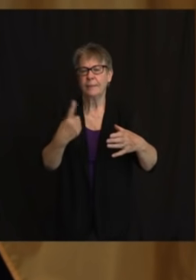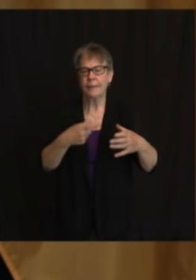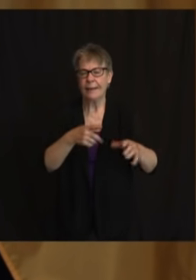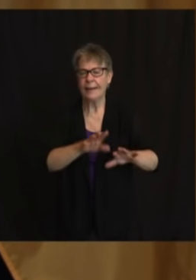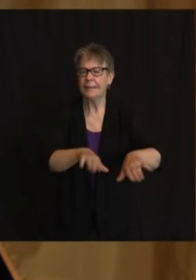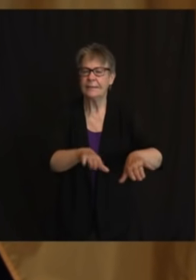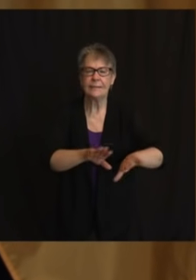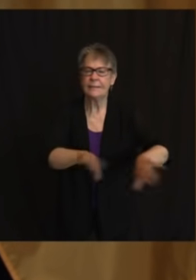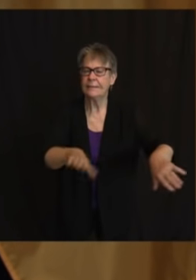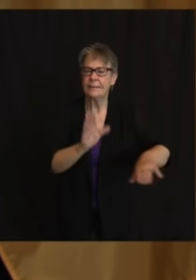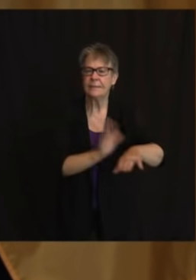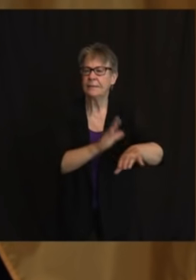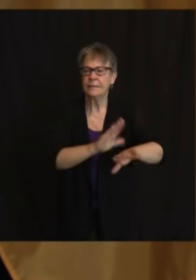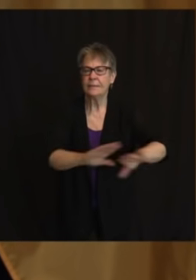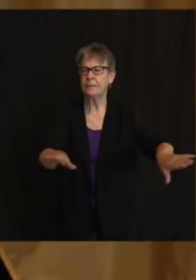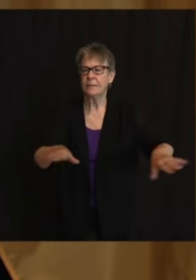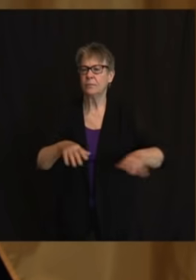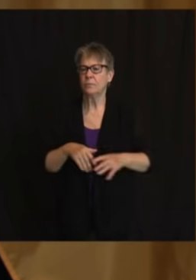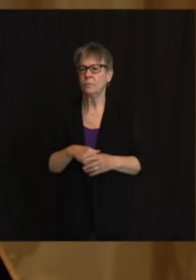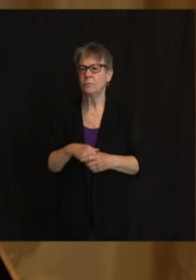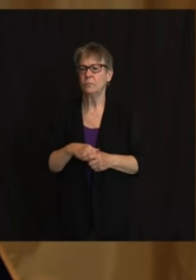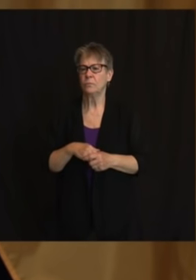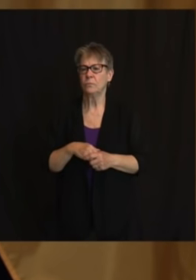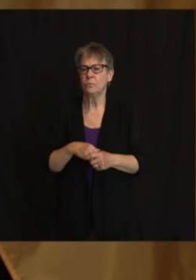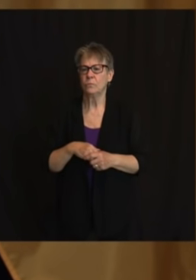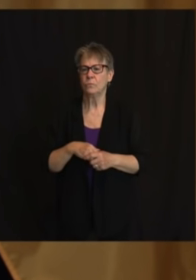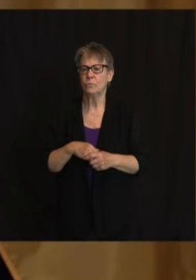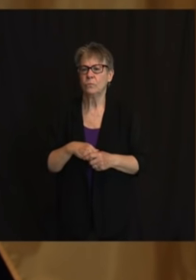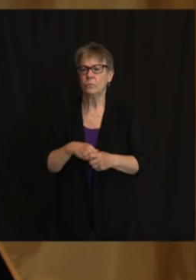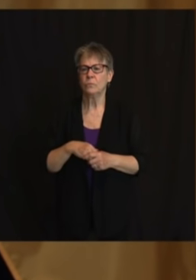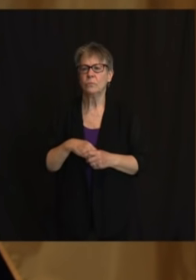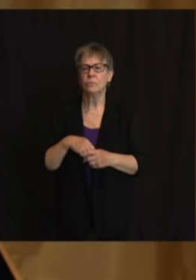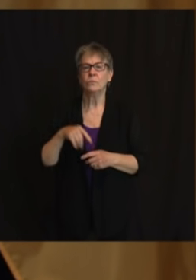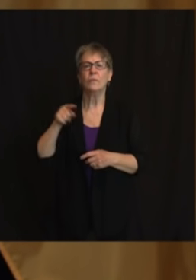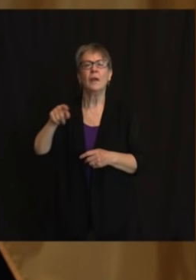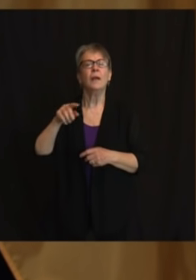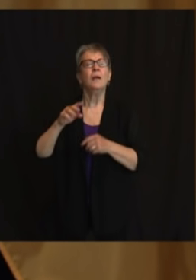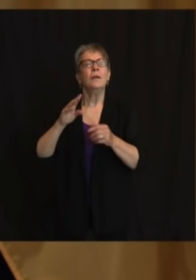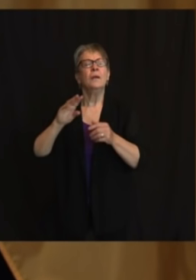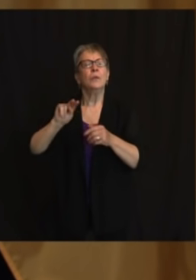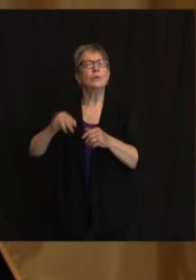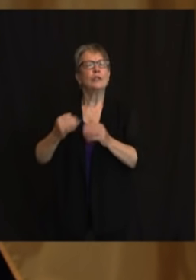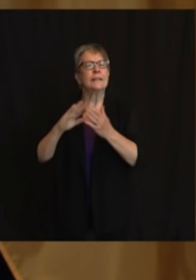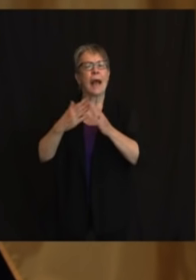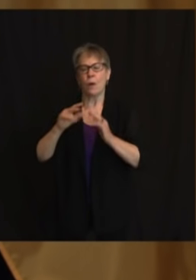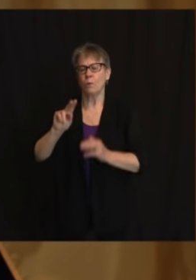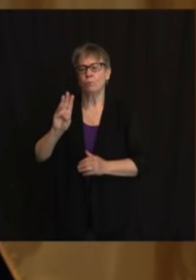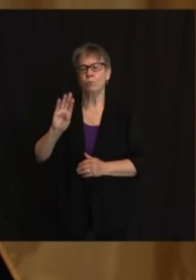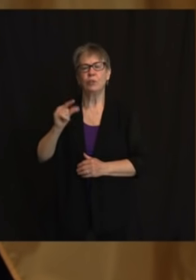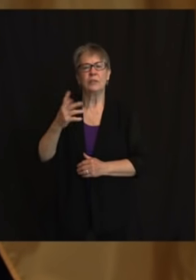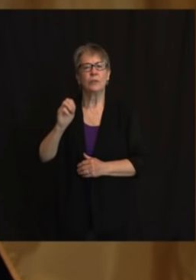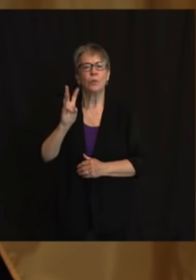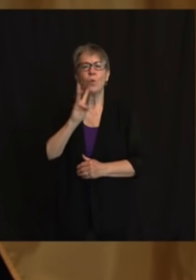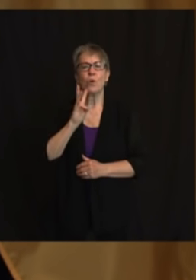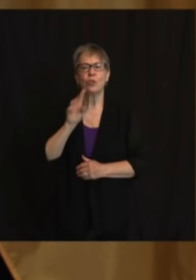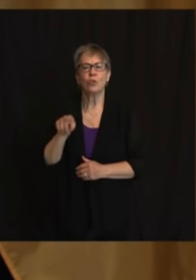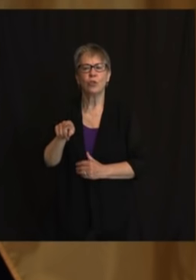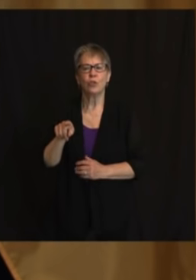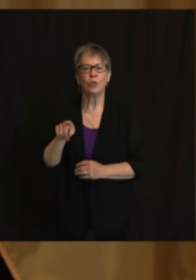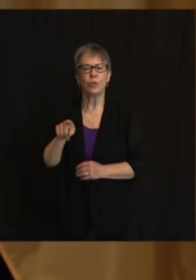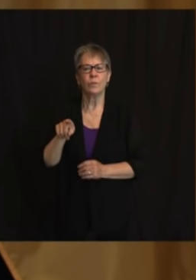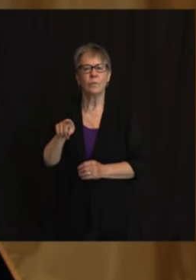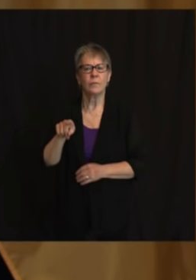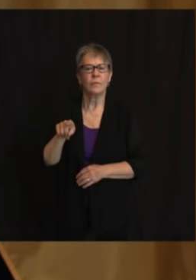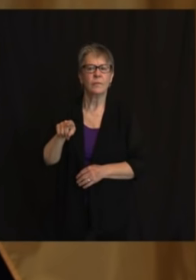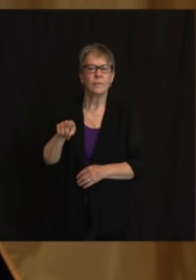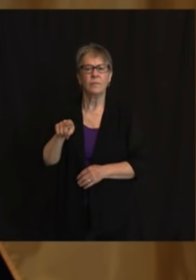rehabilitation facility refused commands by the nurses to get back to the COVID floor for cohorting, and she spit